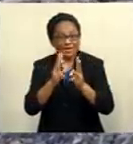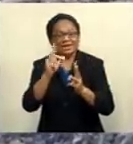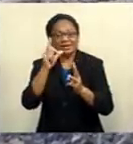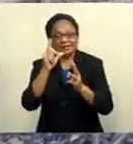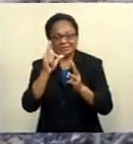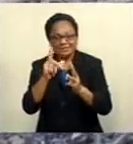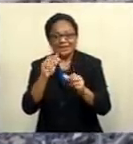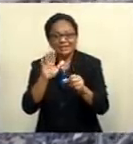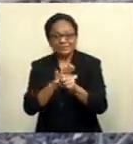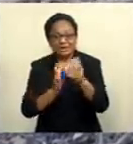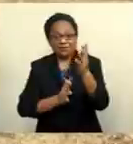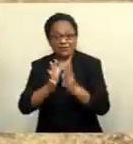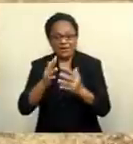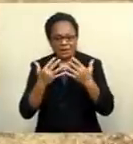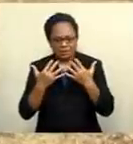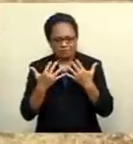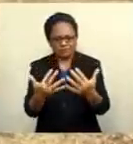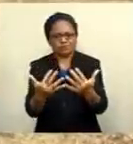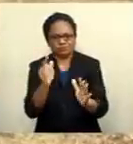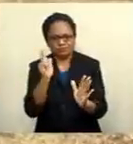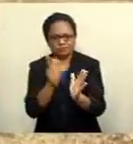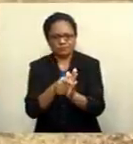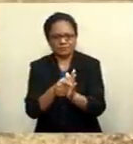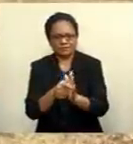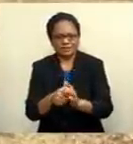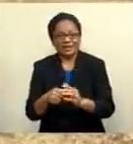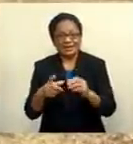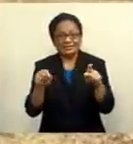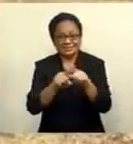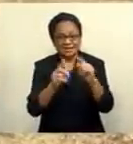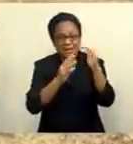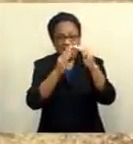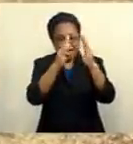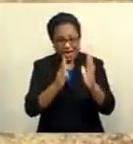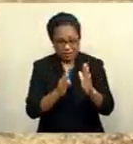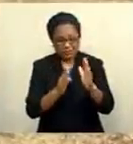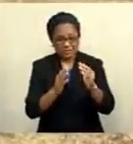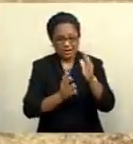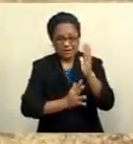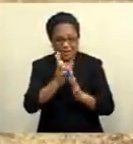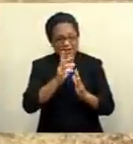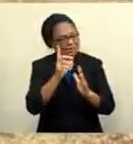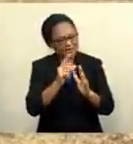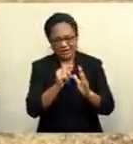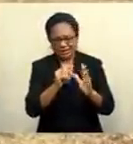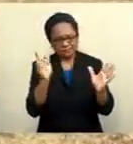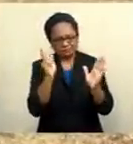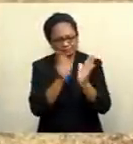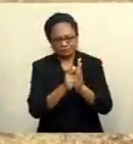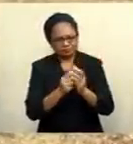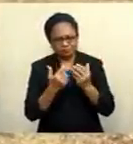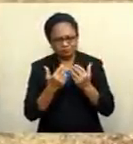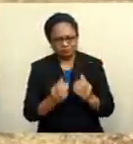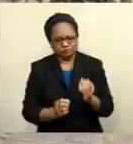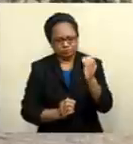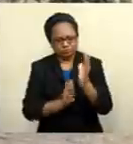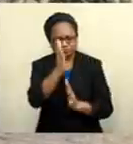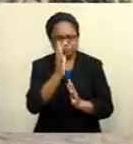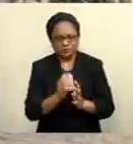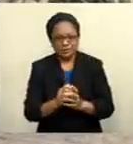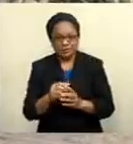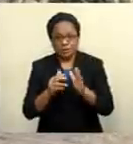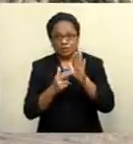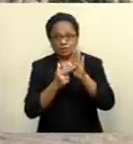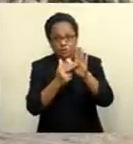bush, grass and sugarcane fires as well as house fires. From 1st August to the 26th, the North recorded